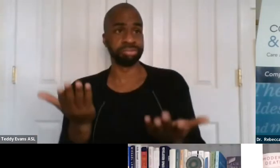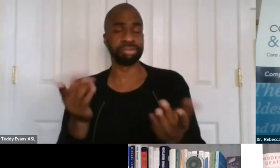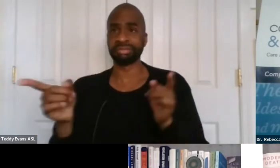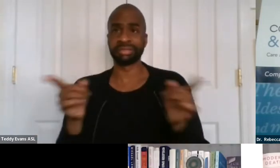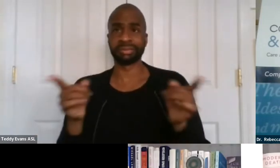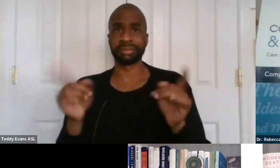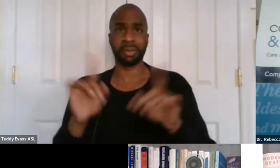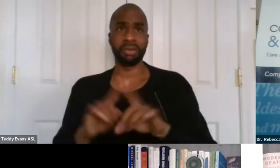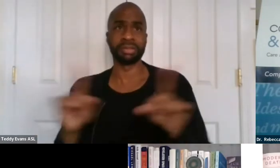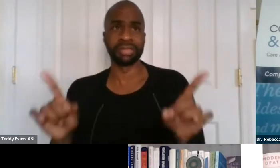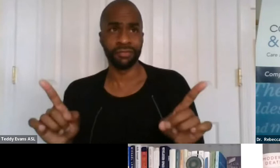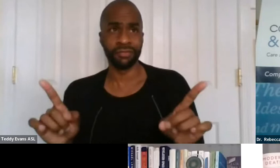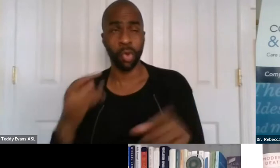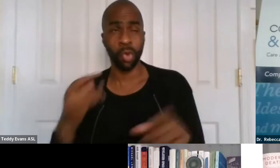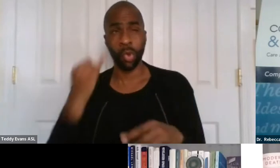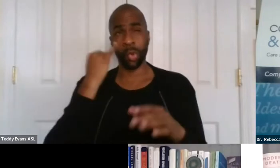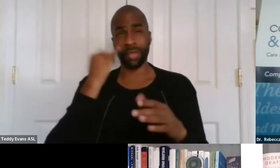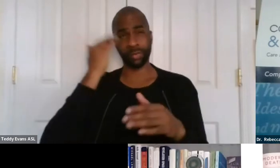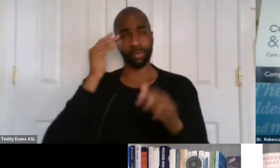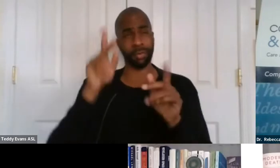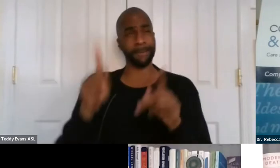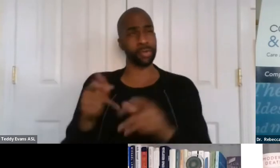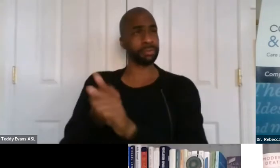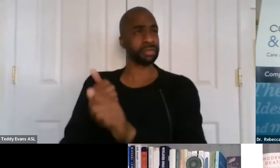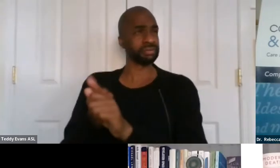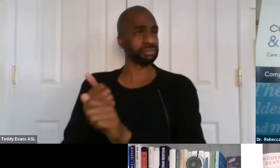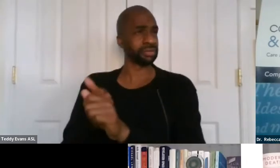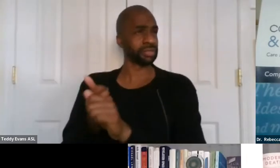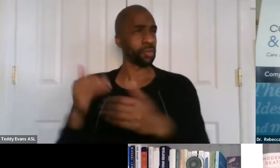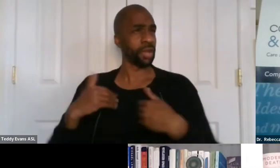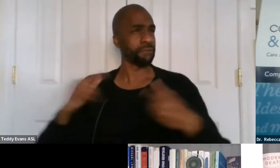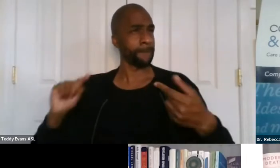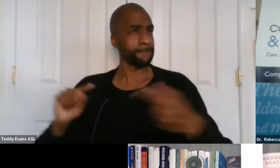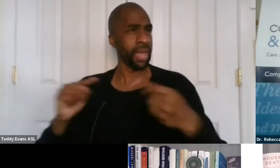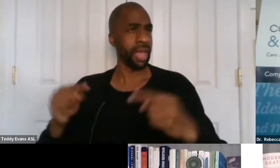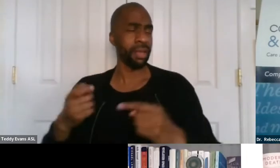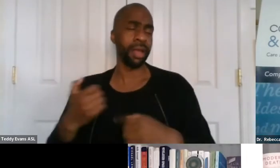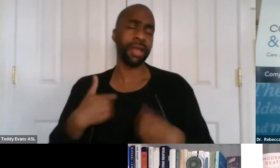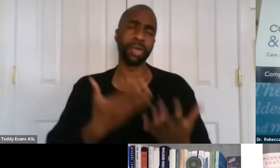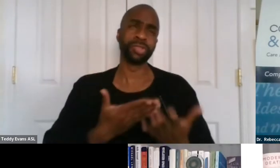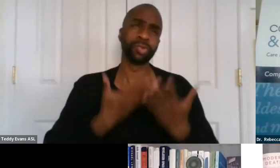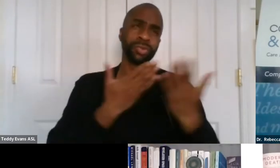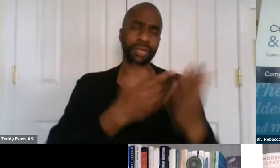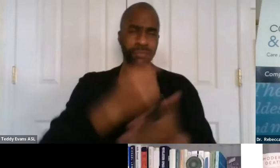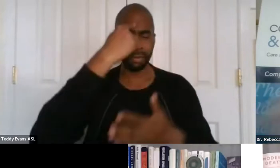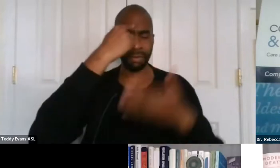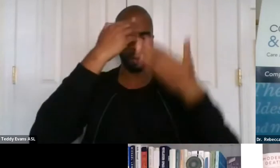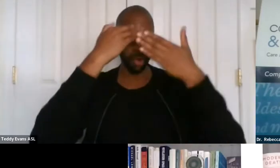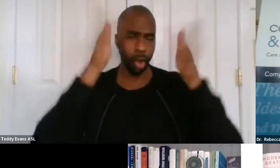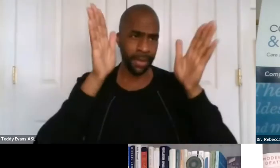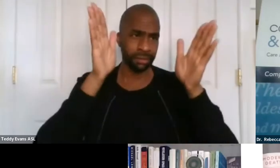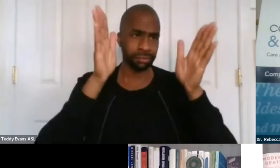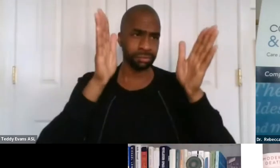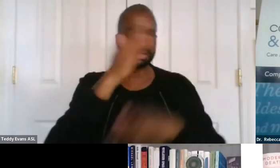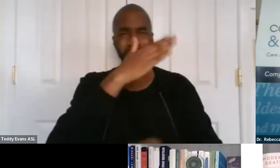or has a loved one who is in pain, I would suggest keep an open mind. You never know what's going to work for you. You